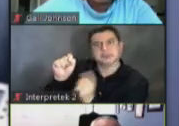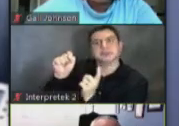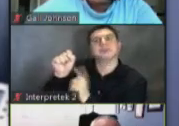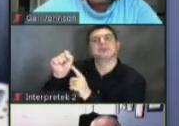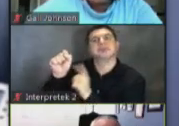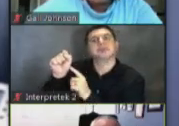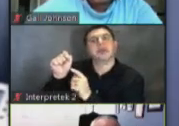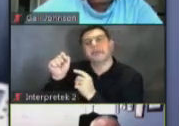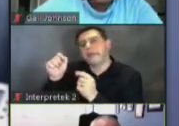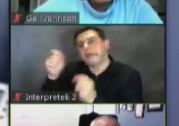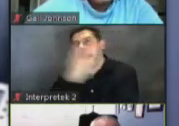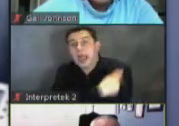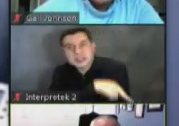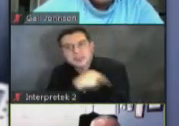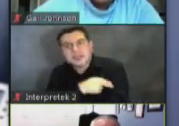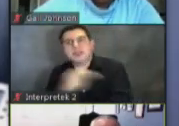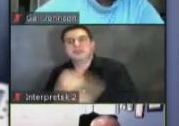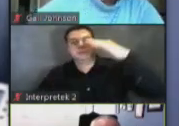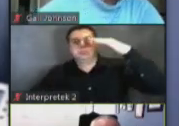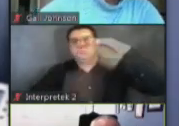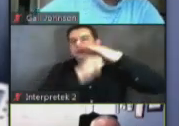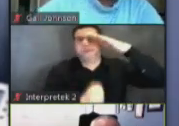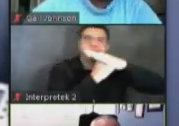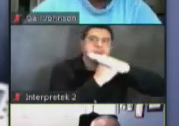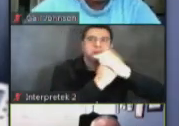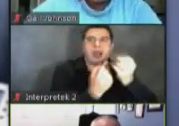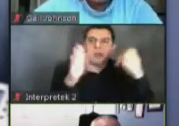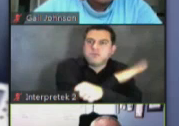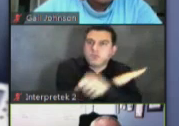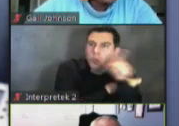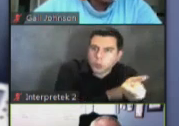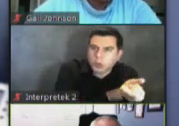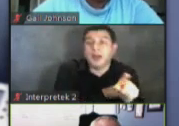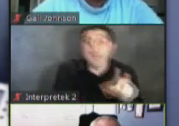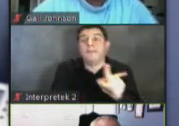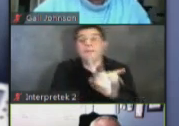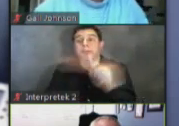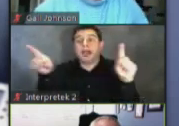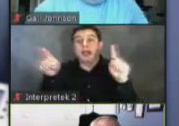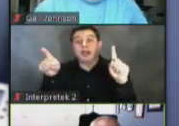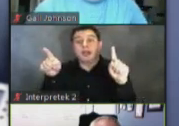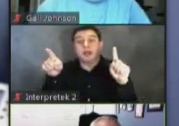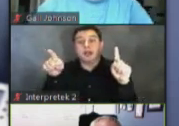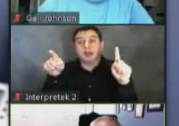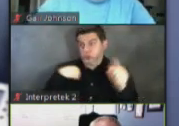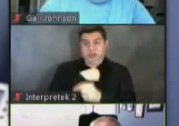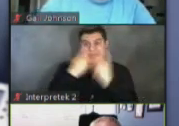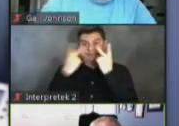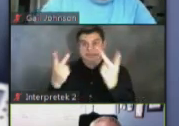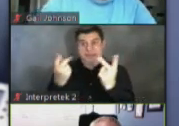think you will see that over the last few weeks, we are actually seeing quite a bit of a downward